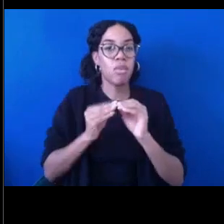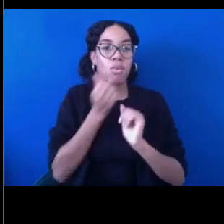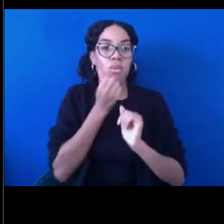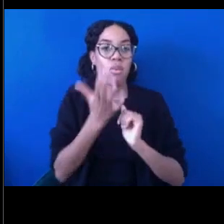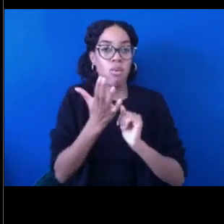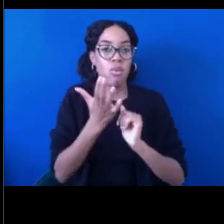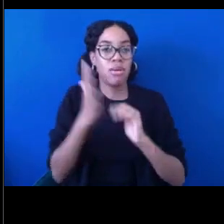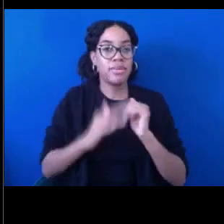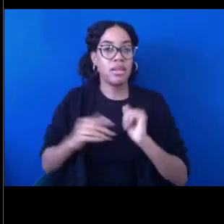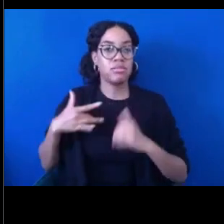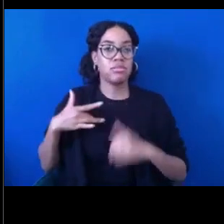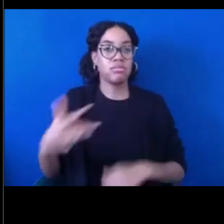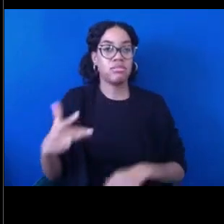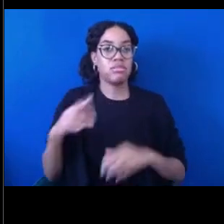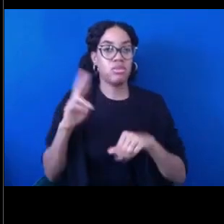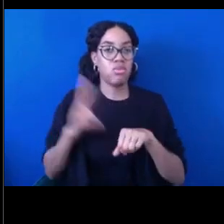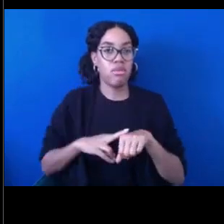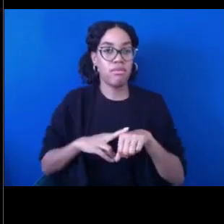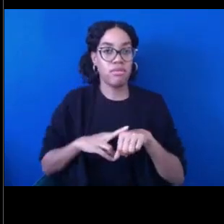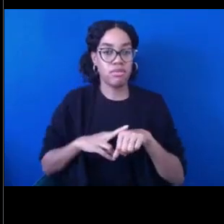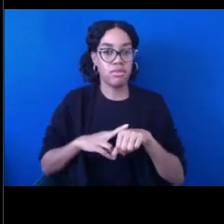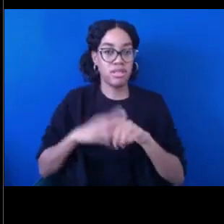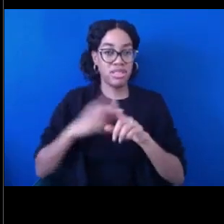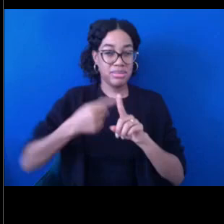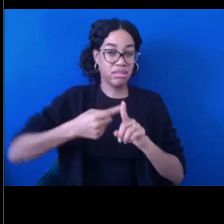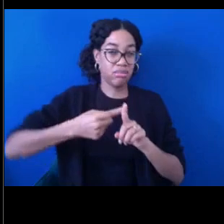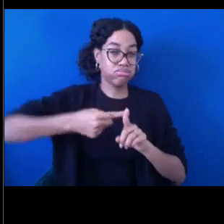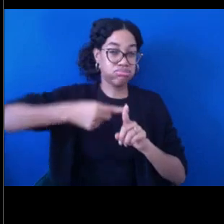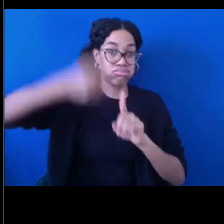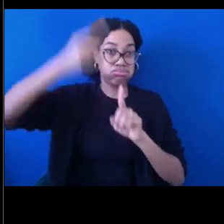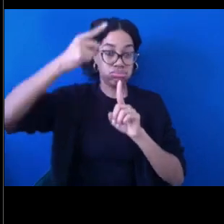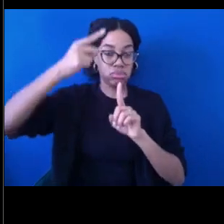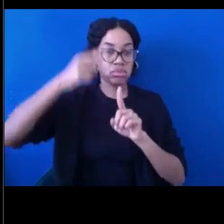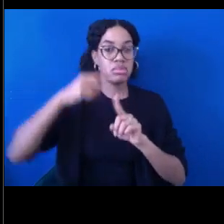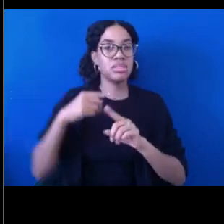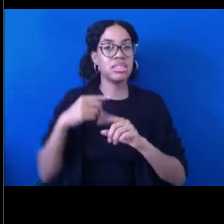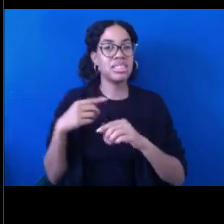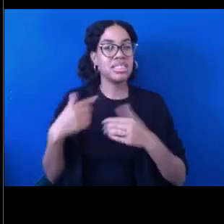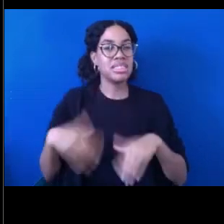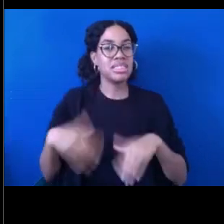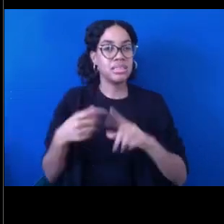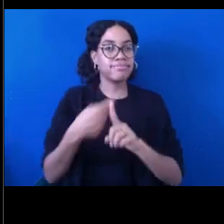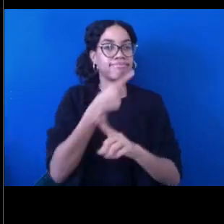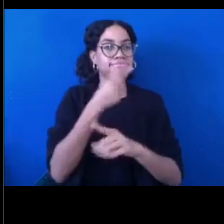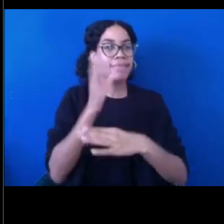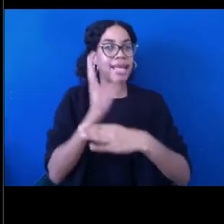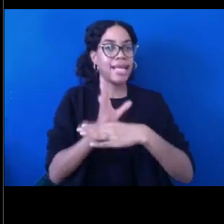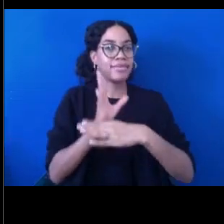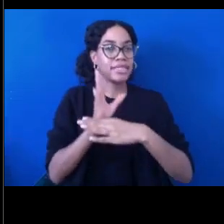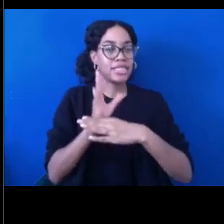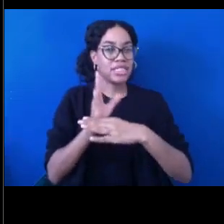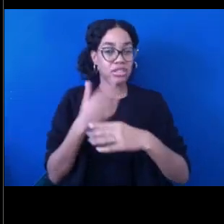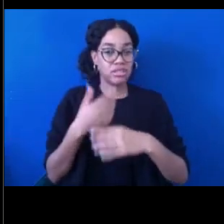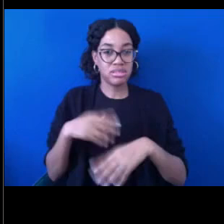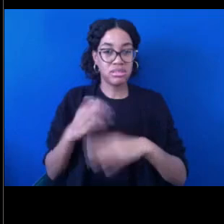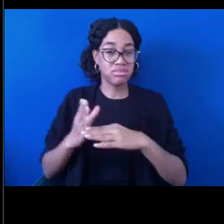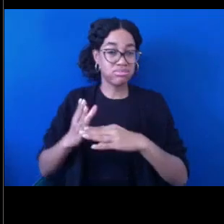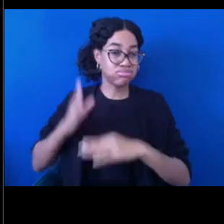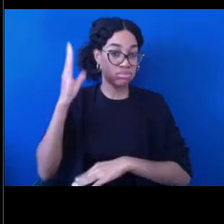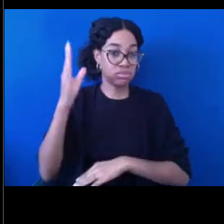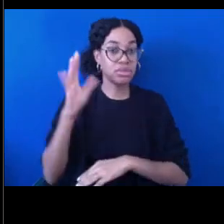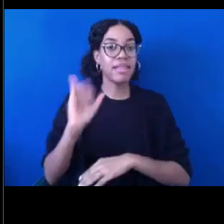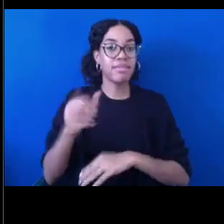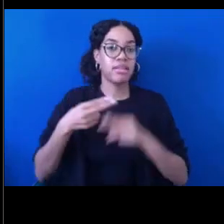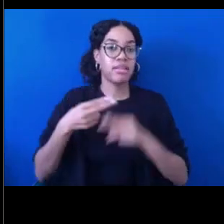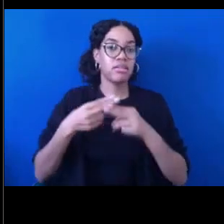right? So that is the warm portion of the spectrum, and we call that El Nino. If you go to